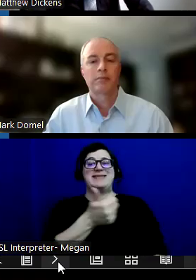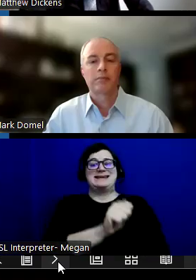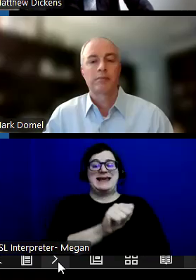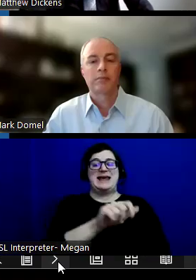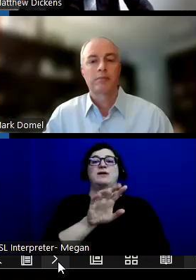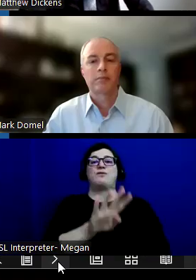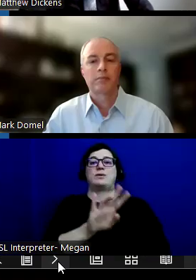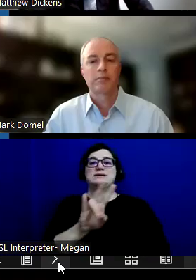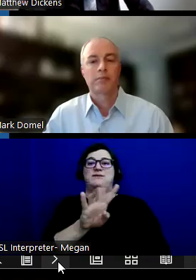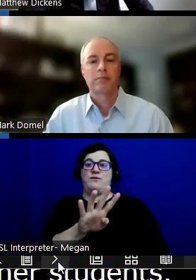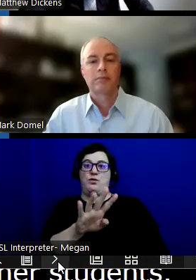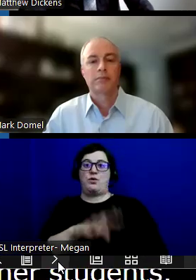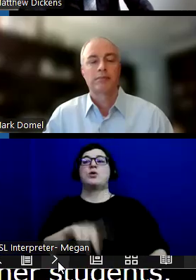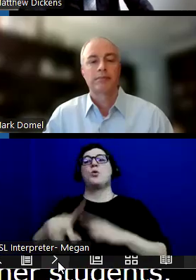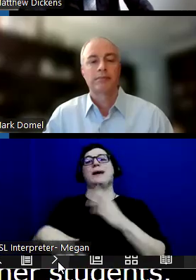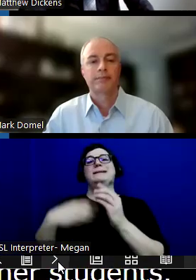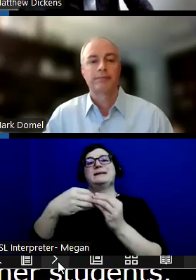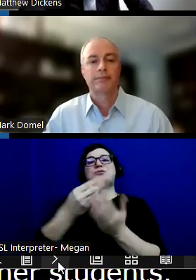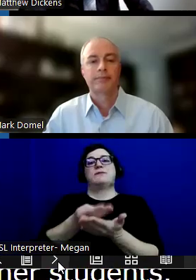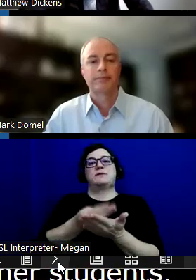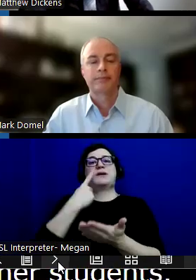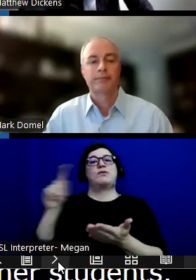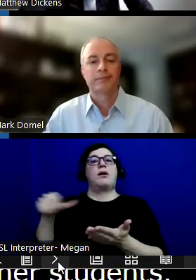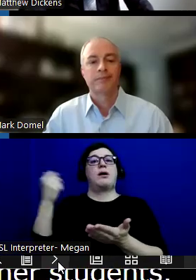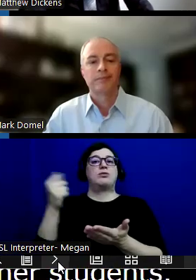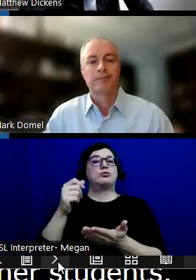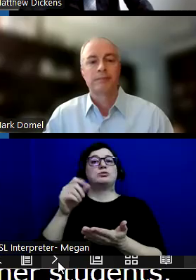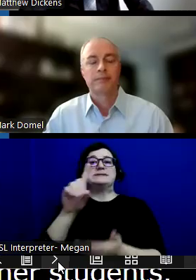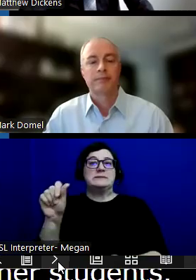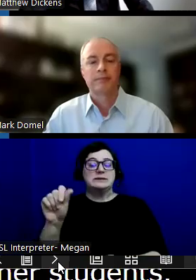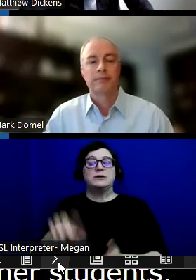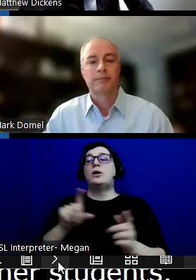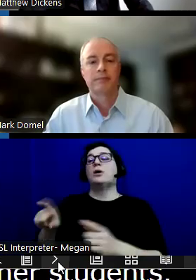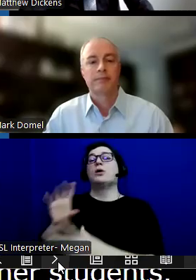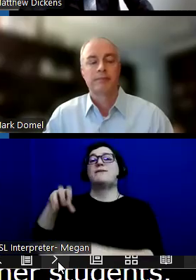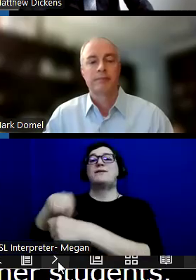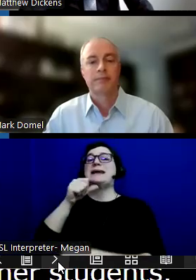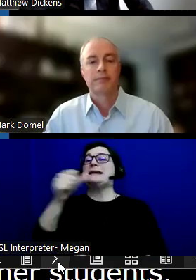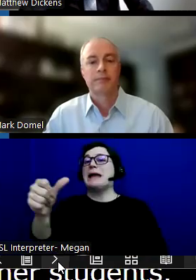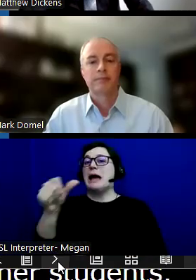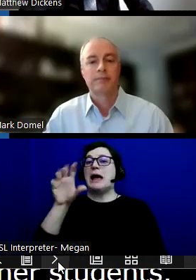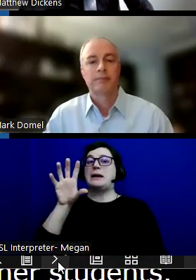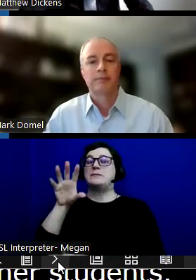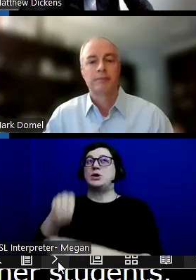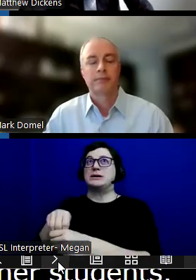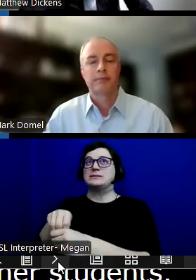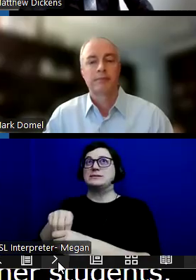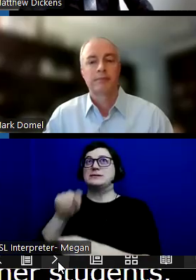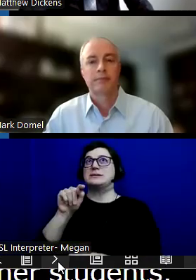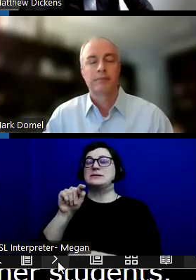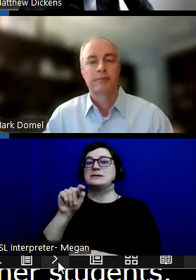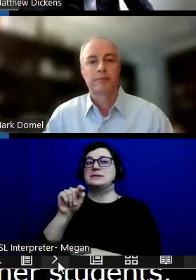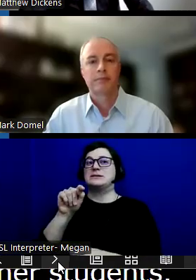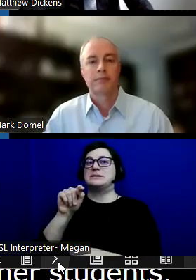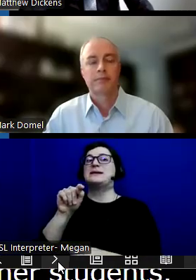additional funding for any disabilities, or you can be in a non-participating TEFA private or